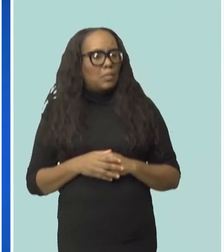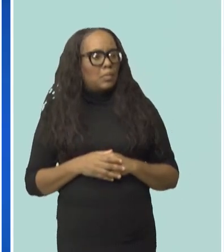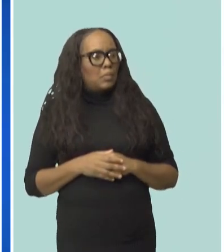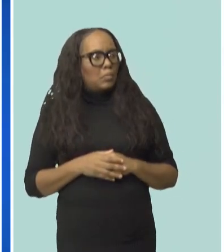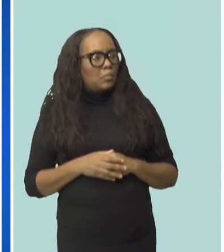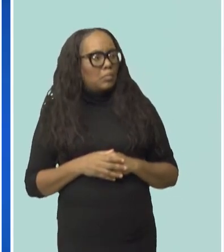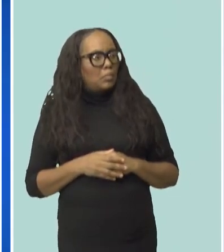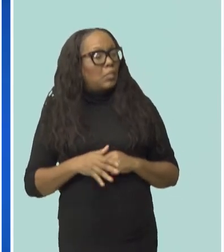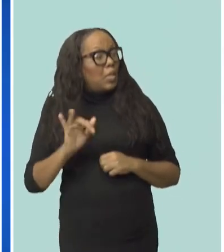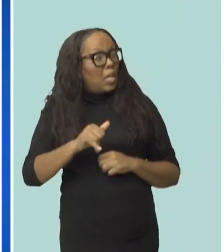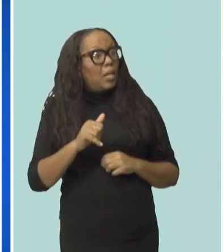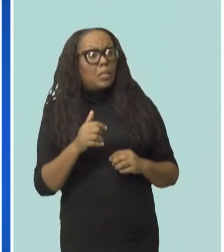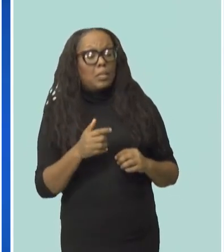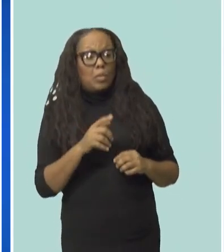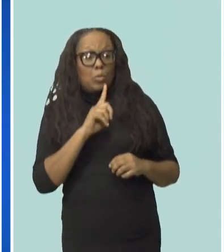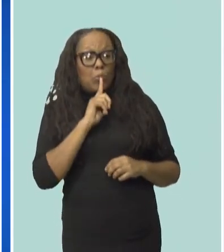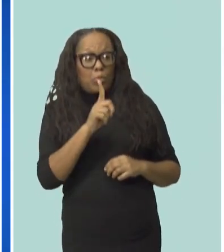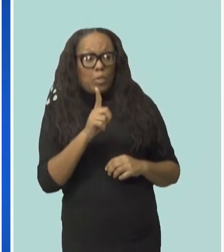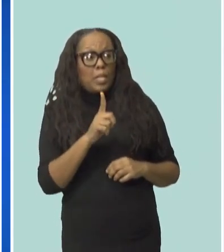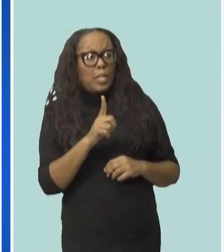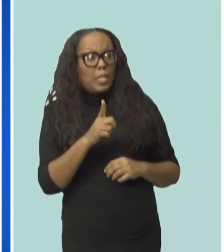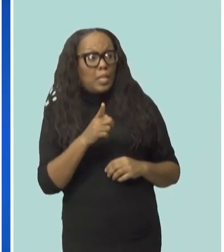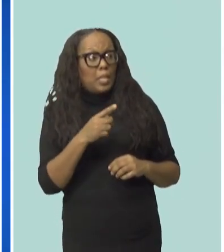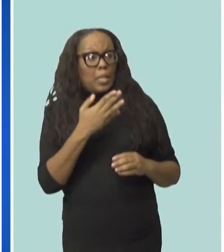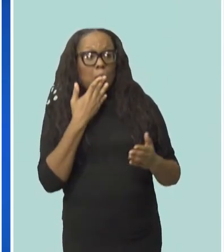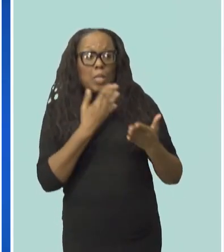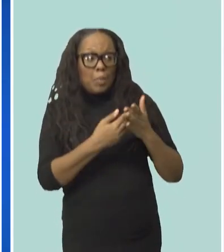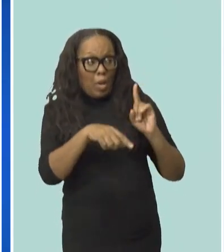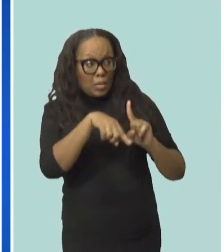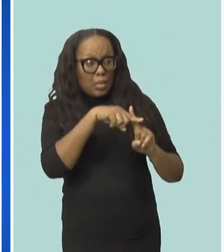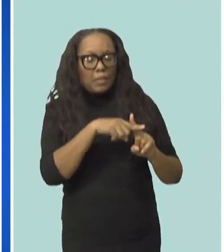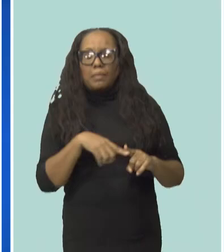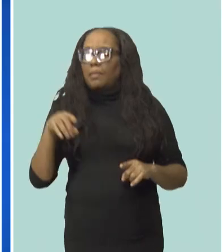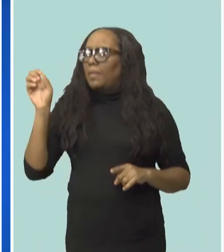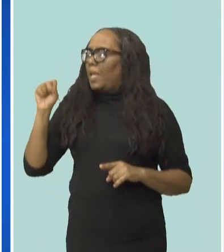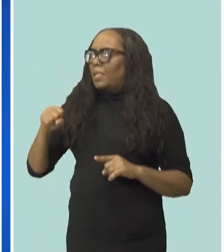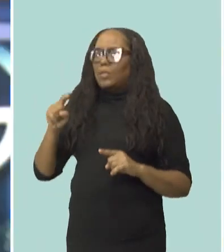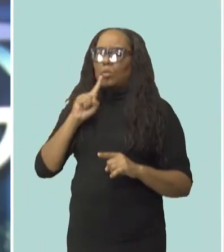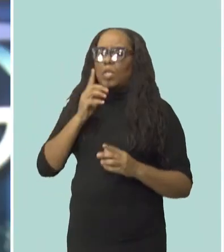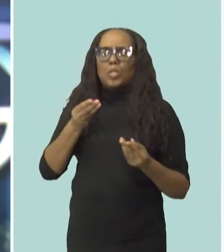major... Definitely. It was one of the smoothest 4-day mornings we've had in years.